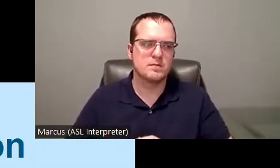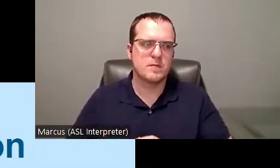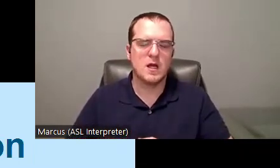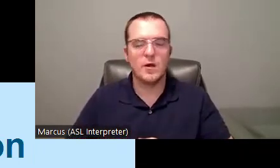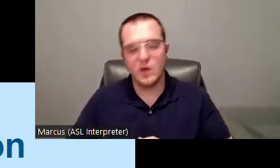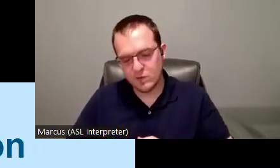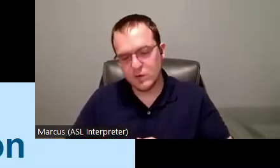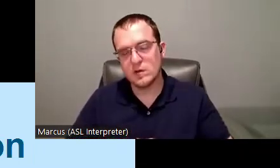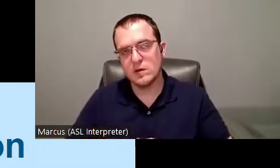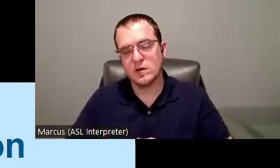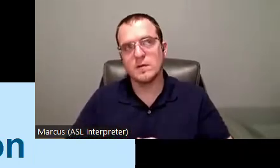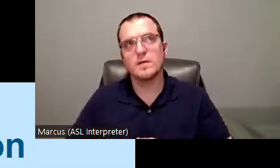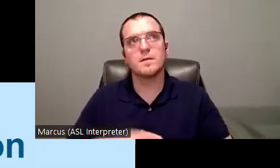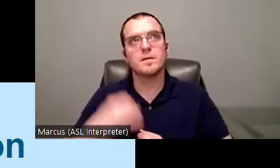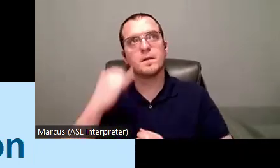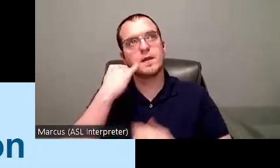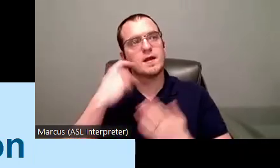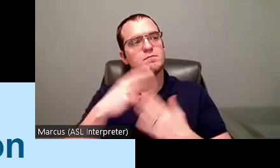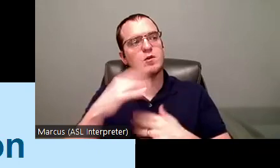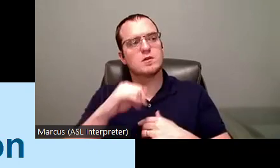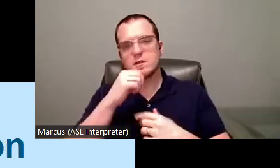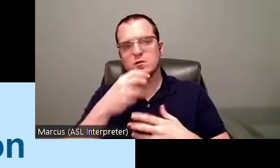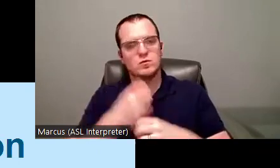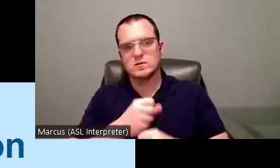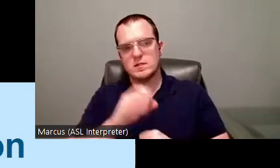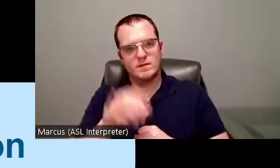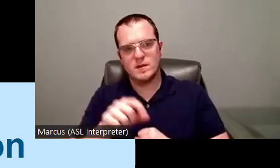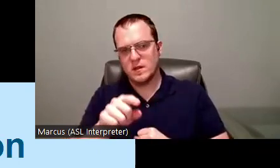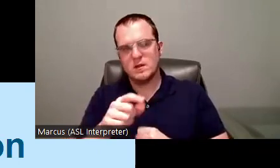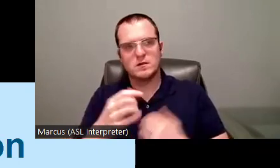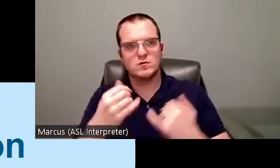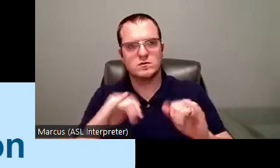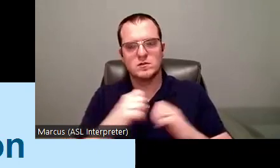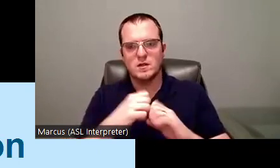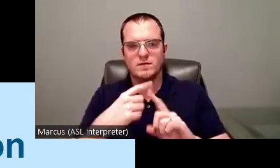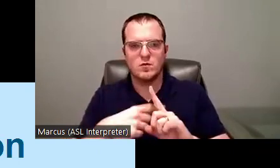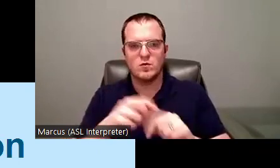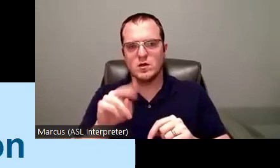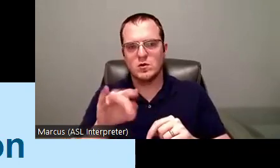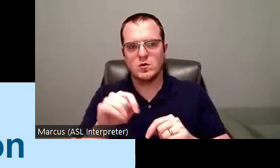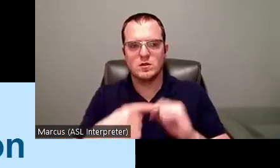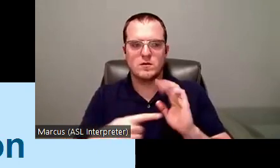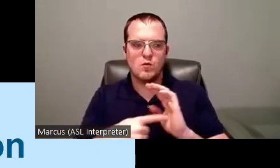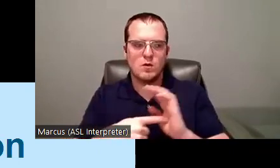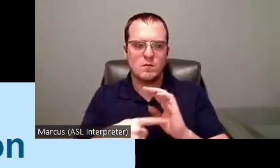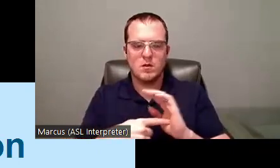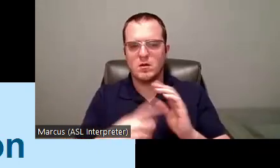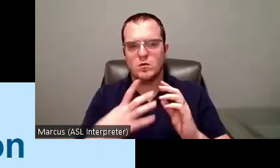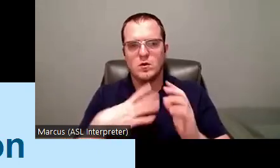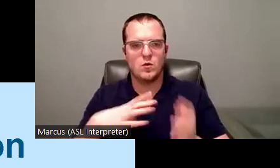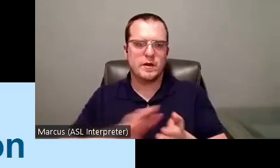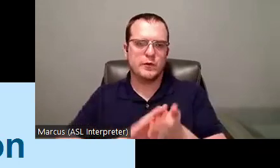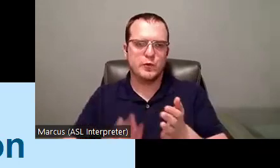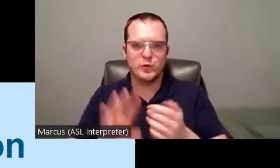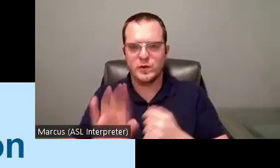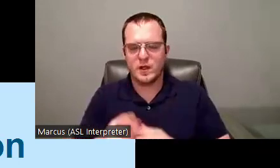However, if a project wasn't able to receive that, they're still going to rent units affordably, we wouldn't want to exclude those projects